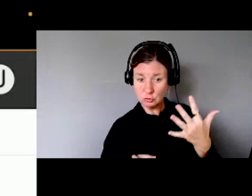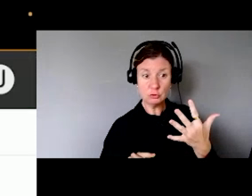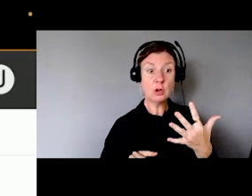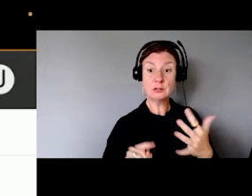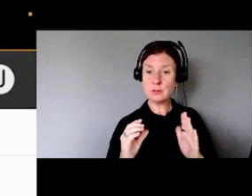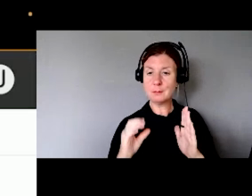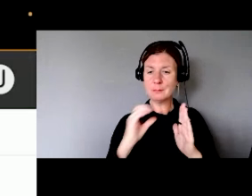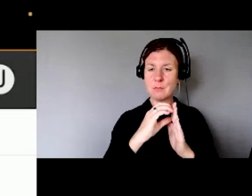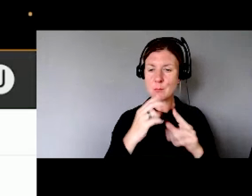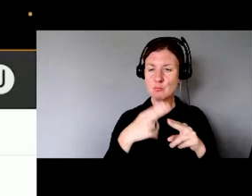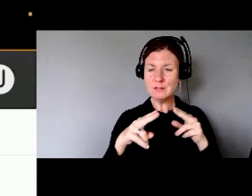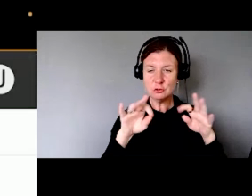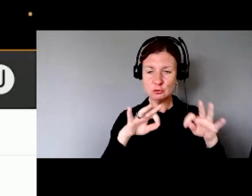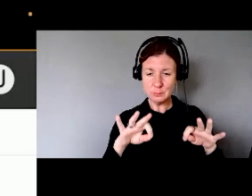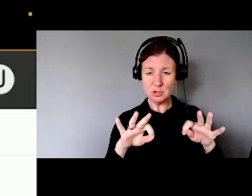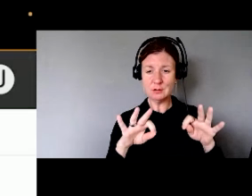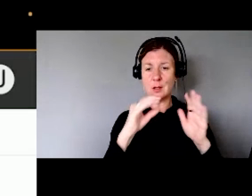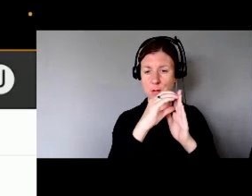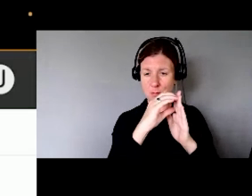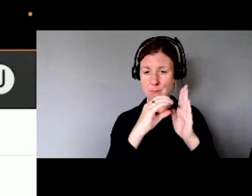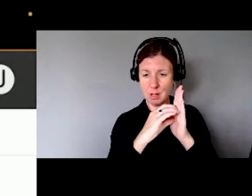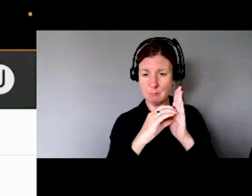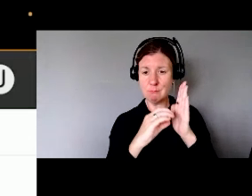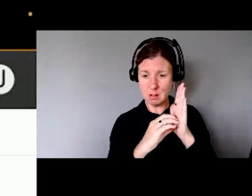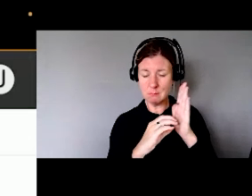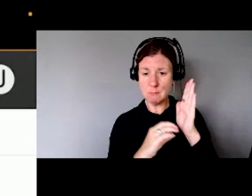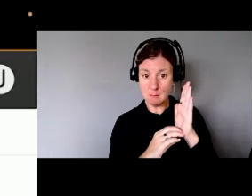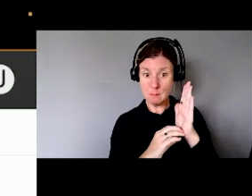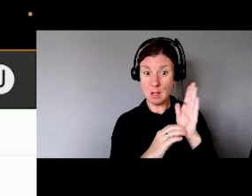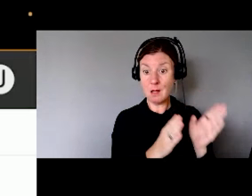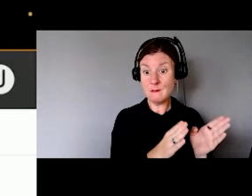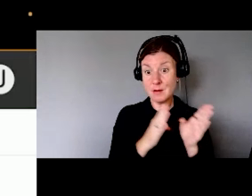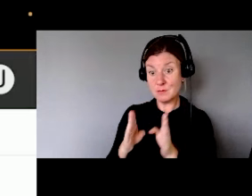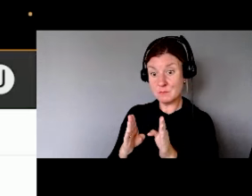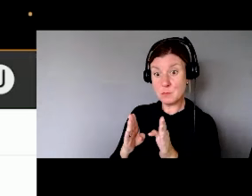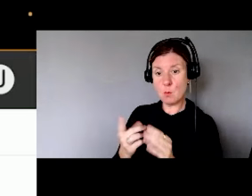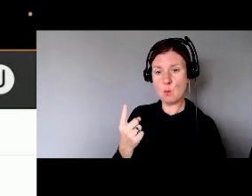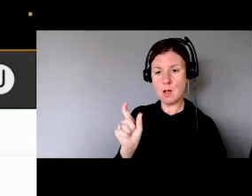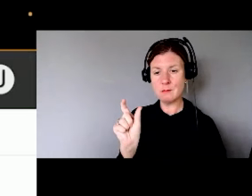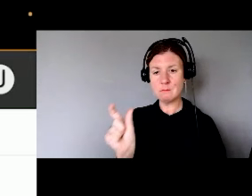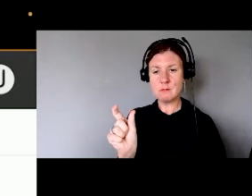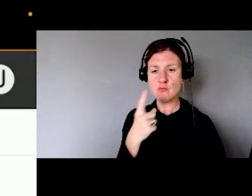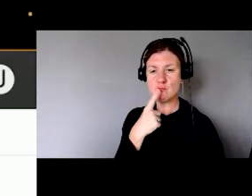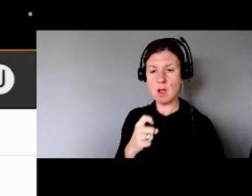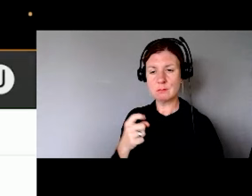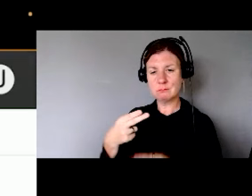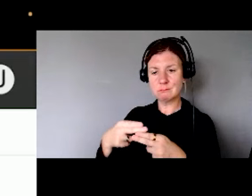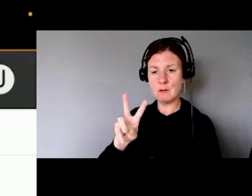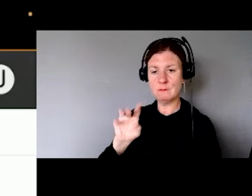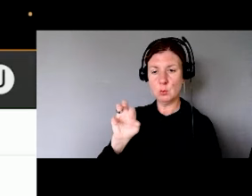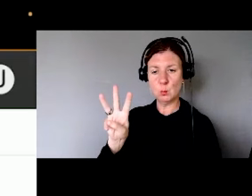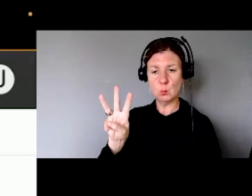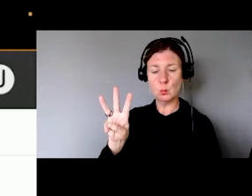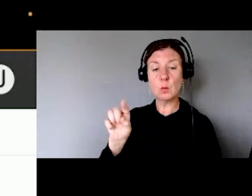project, and next to the brief description will be a button entitled View. By clicking the View